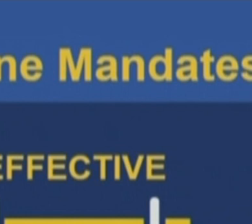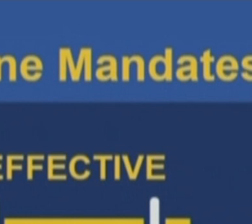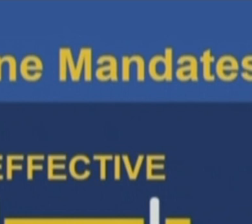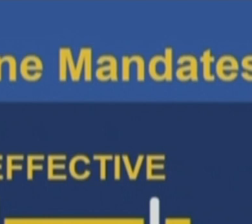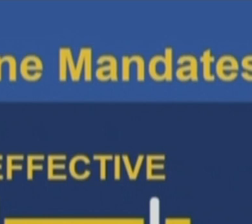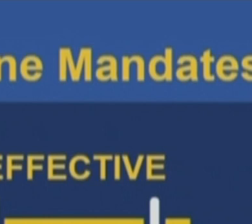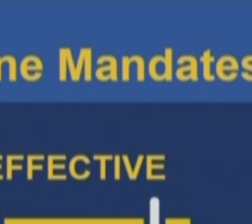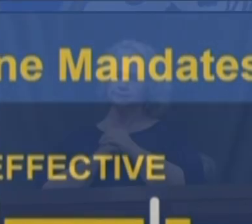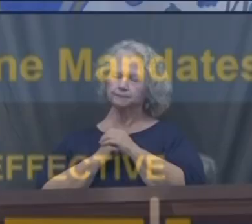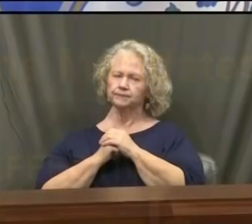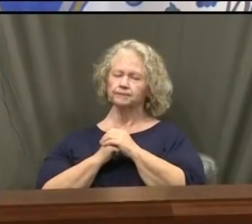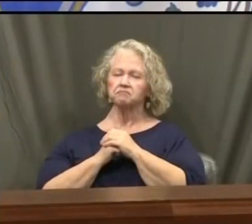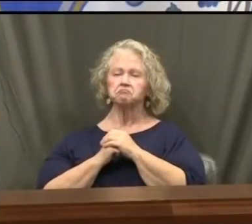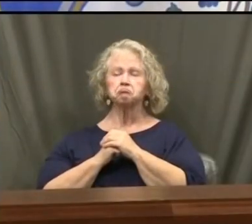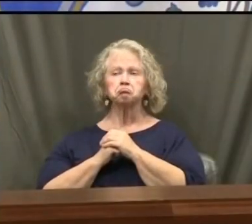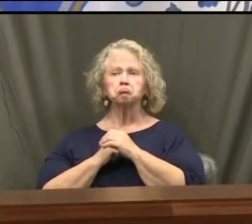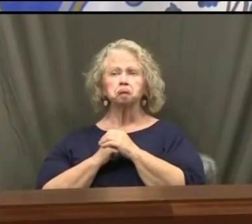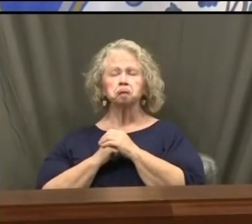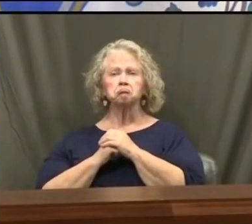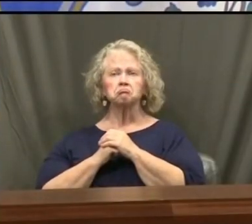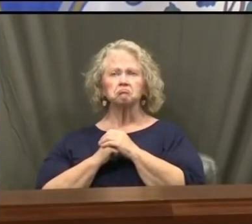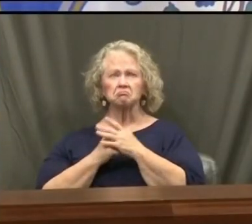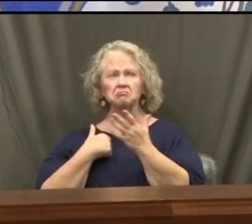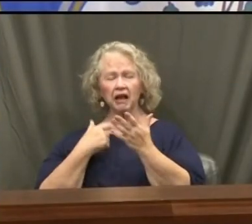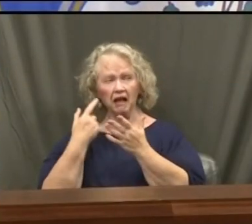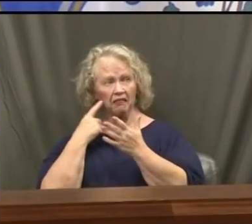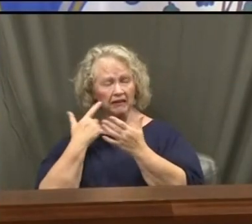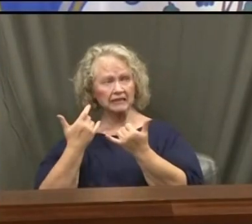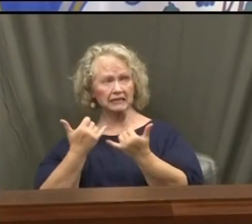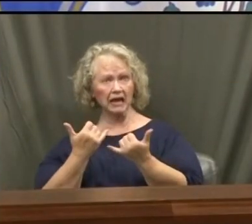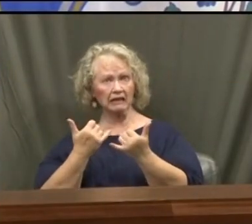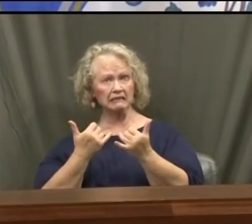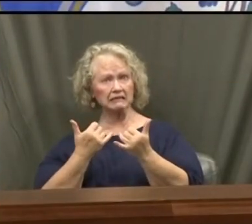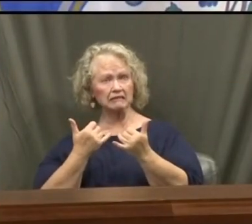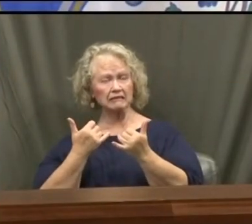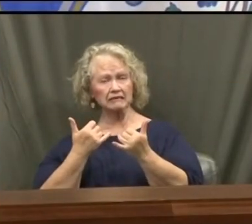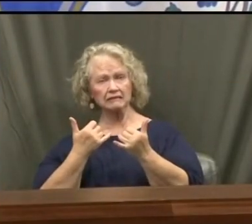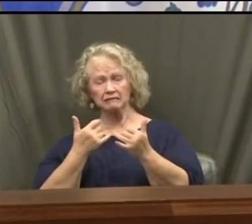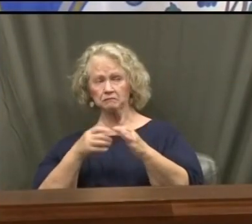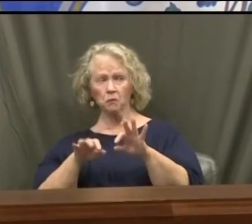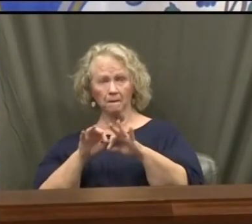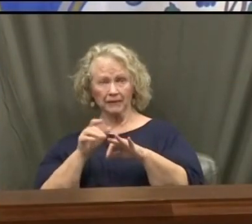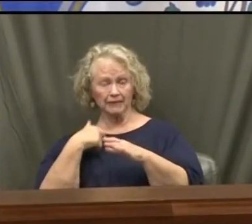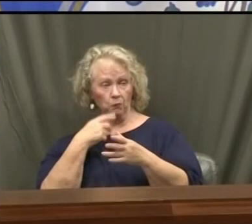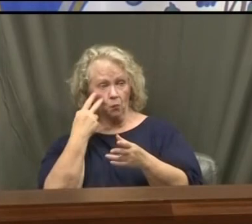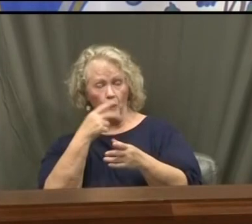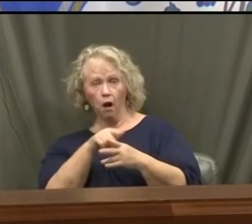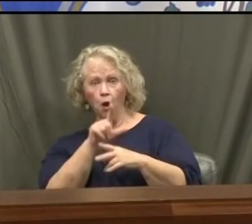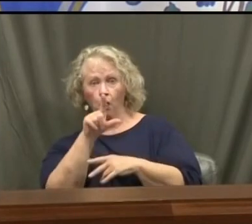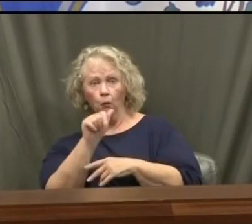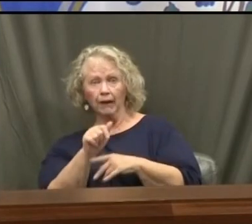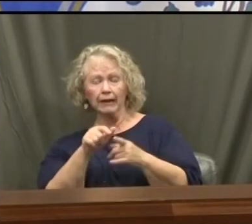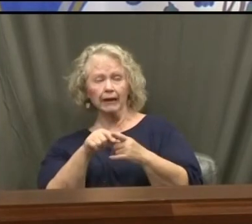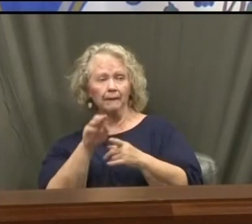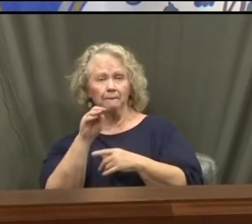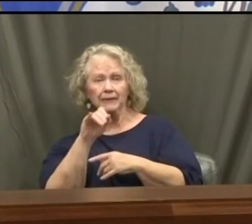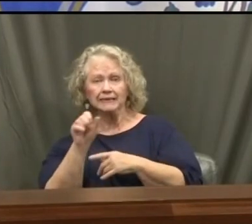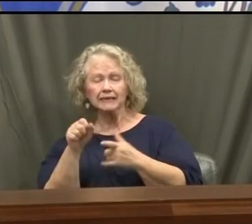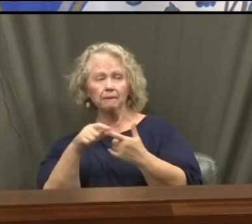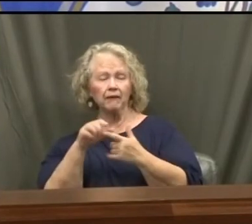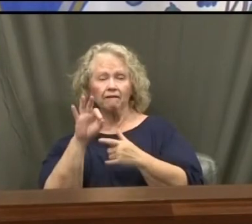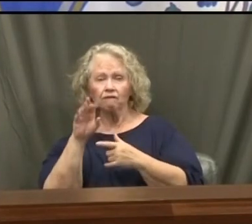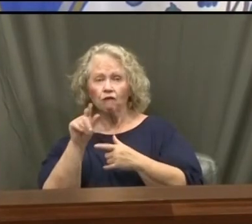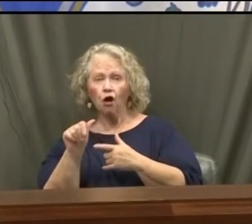tested once a week. I think the vaccine mandate is necessary now because I see what's going on in Louisiana, Mississippi, Florida,